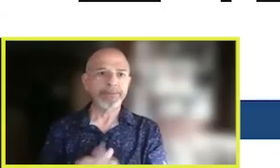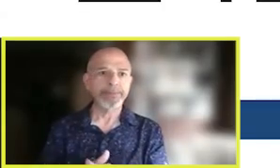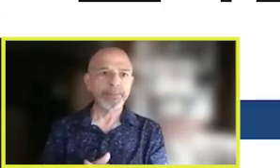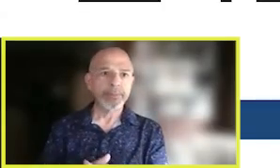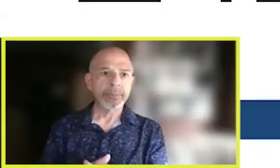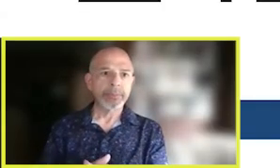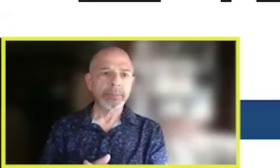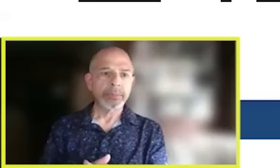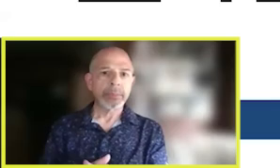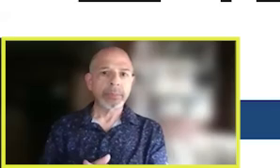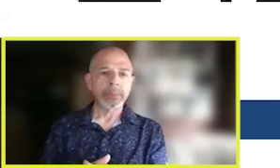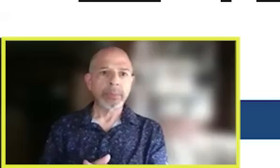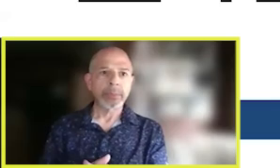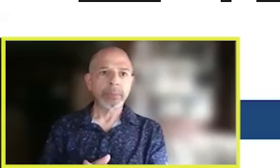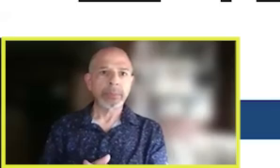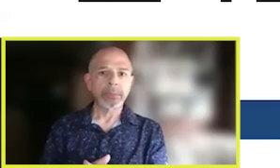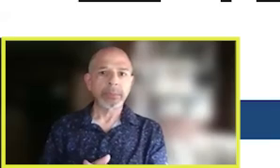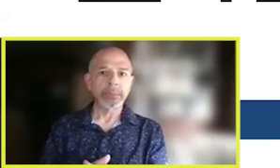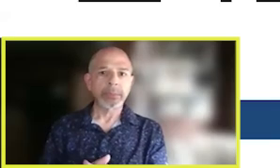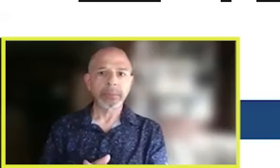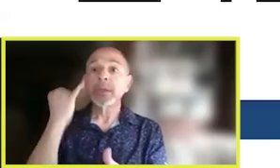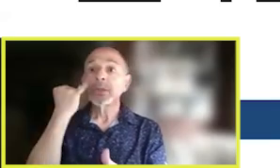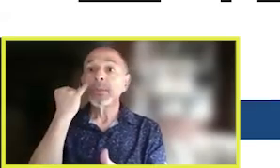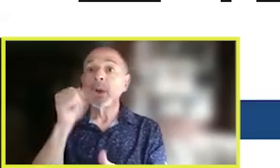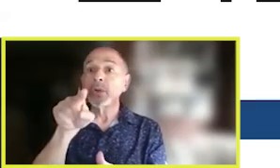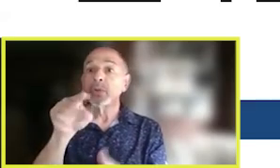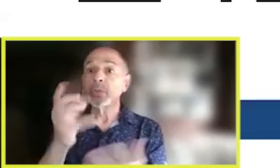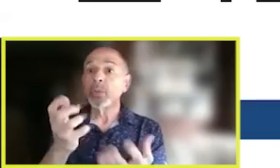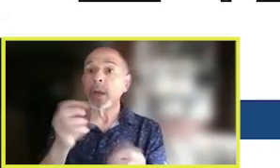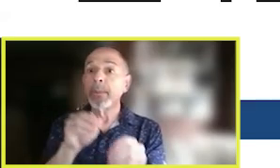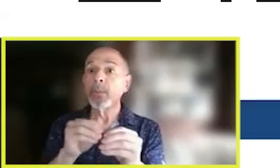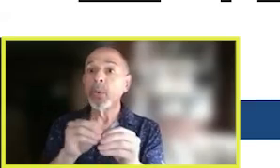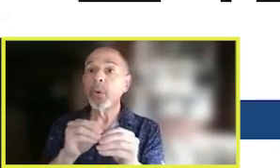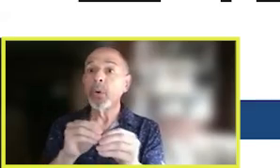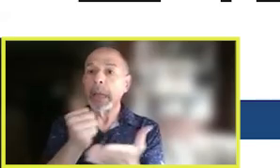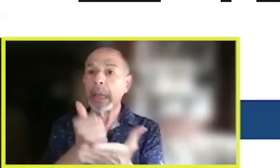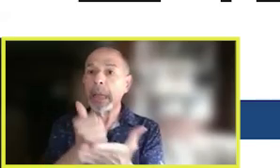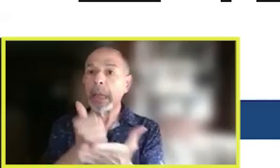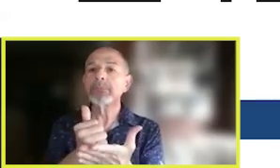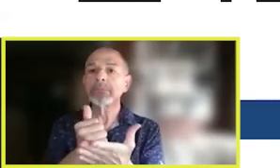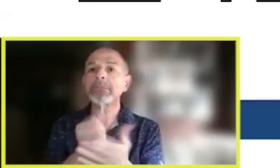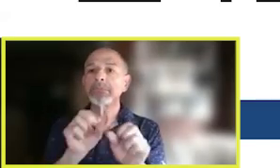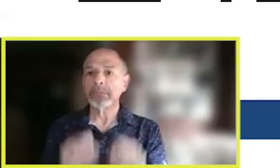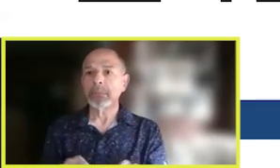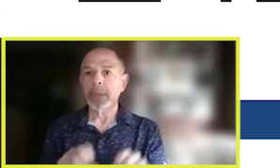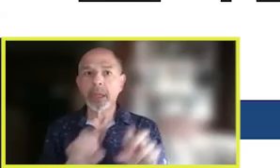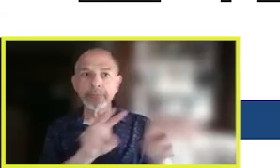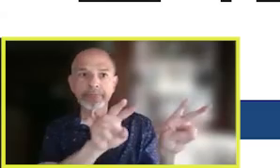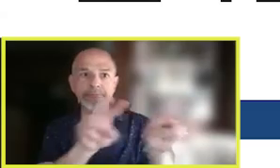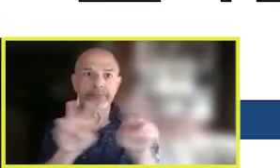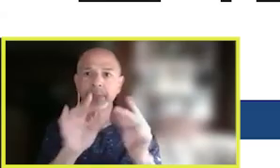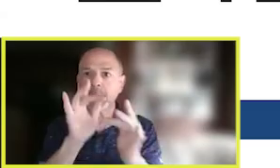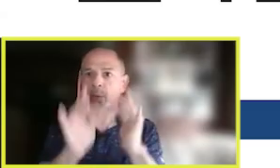If you want more help, you can visit our website at